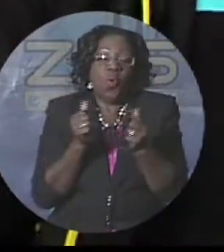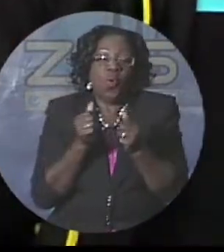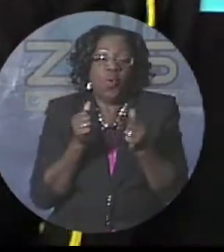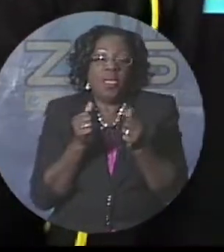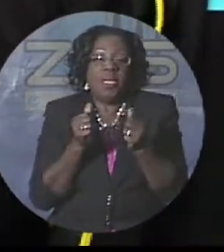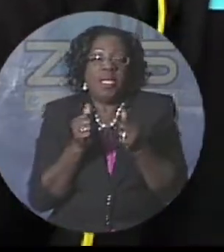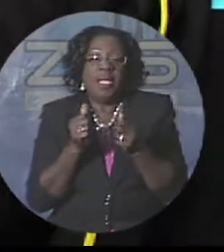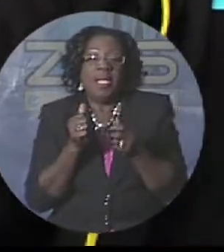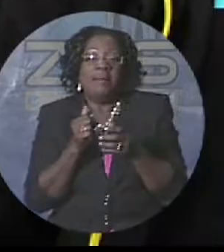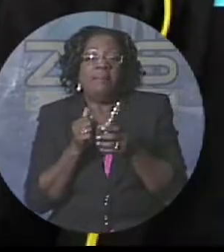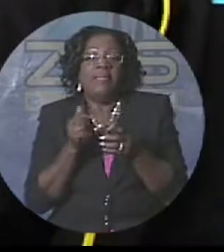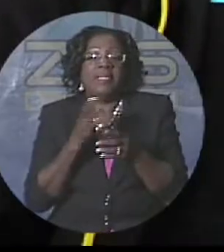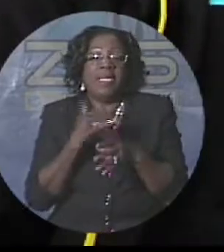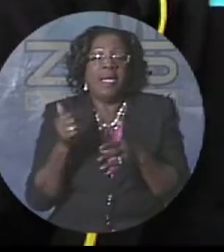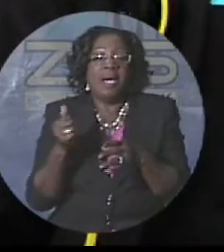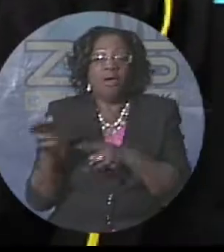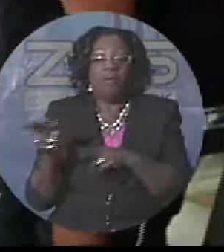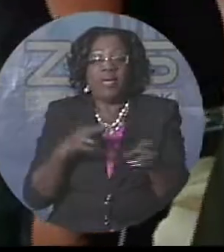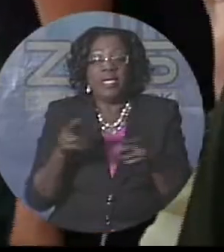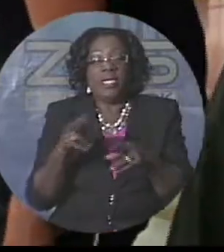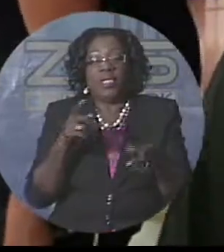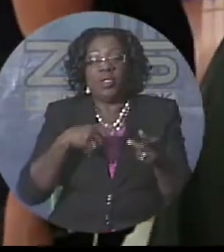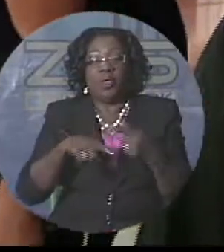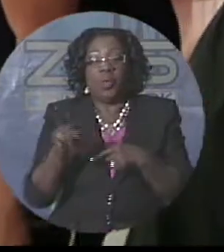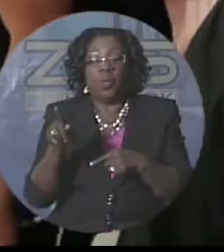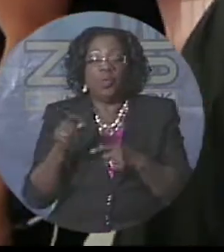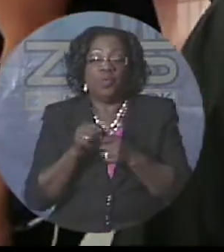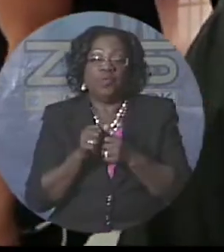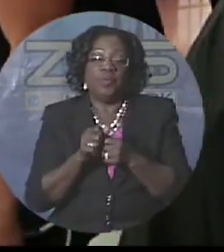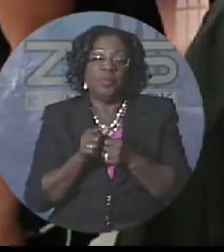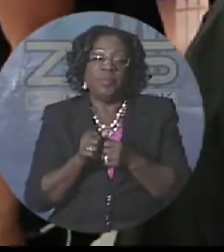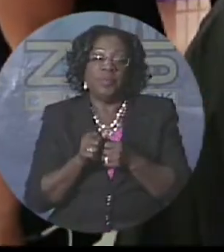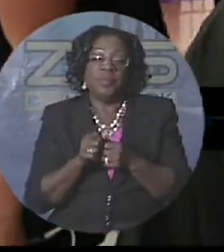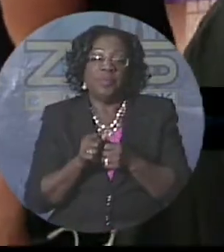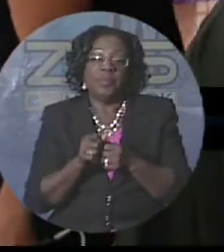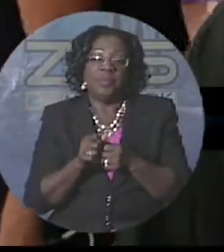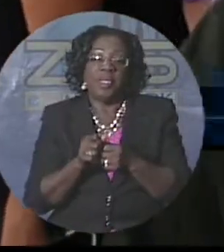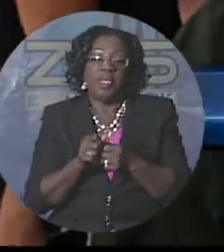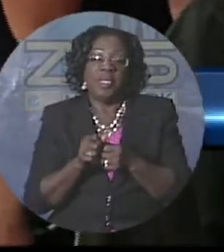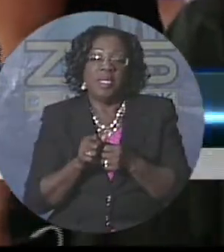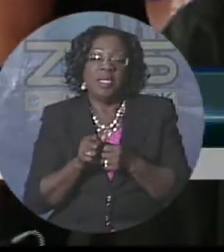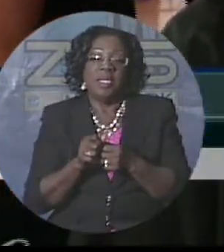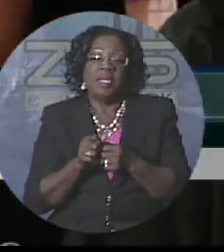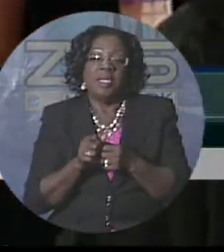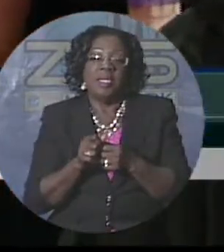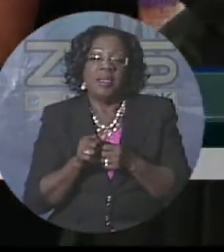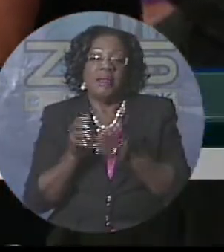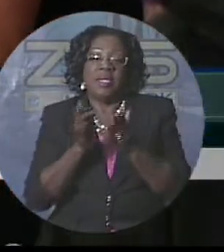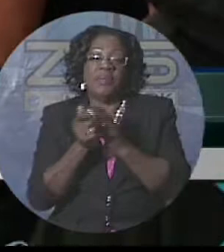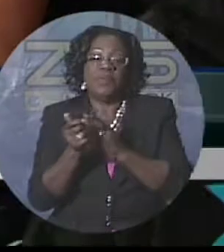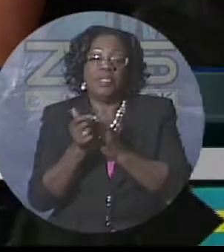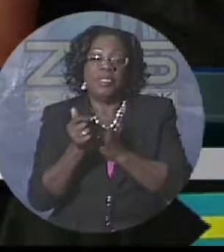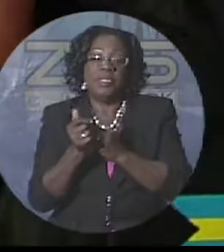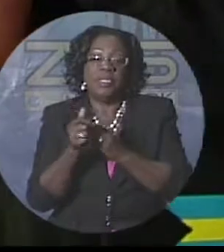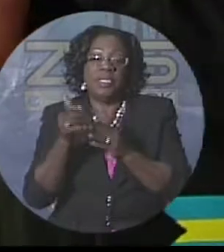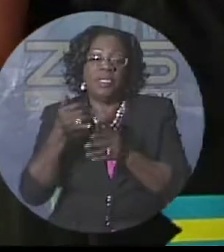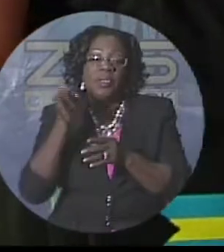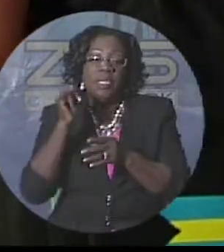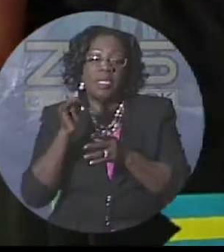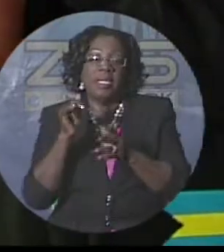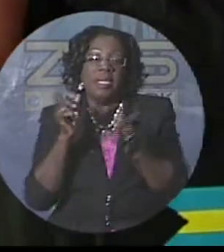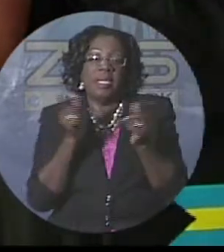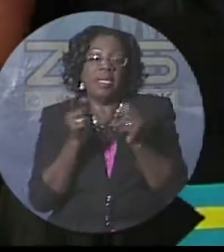weather, but they were relaxed and ready to go. The first workout was a good experience for the athletes. It was a little nippy